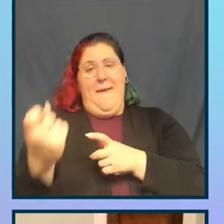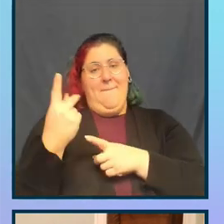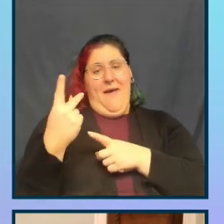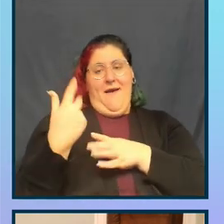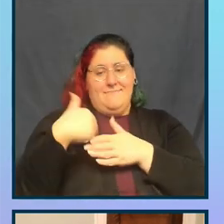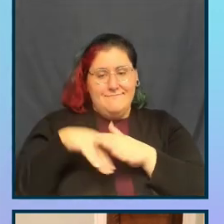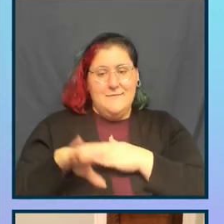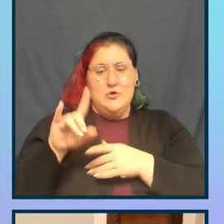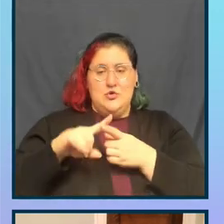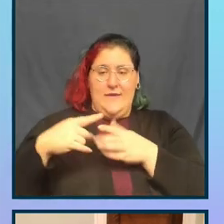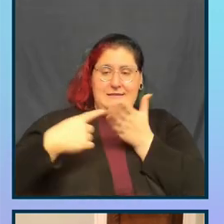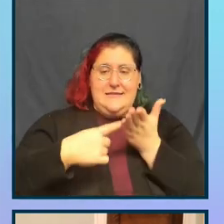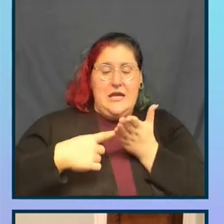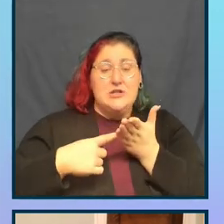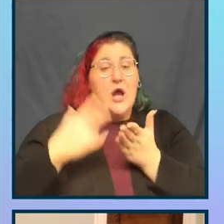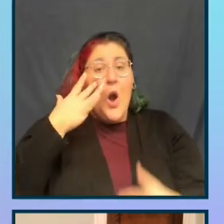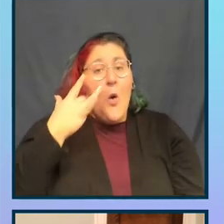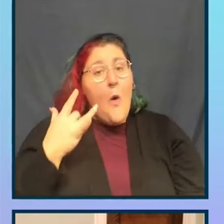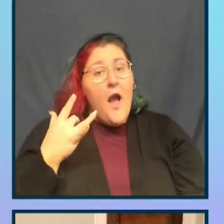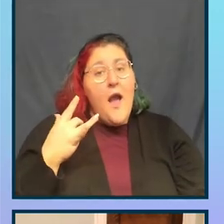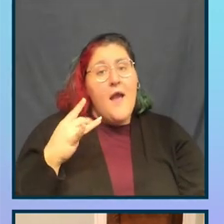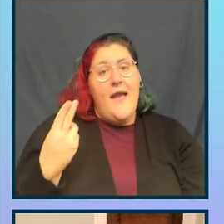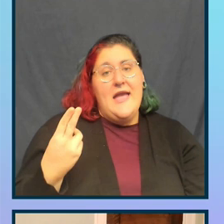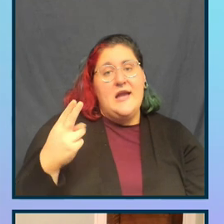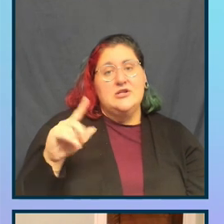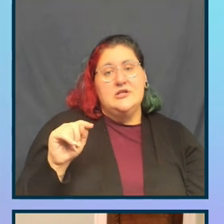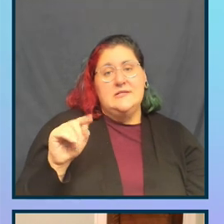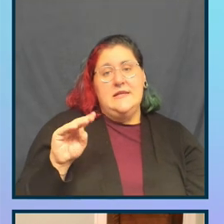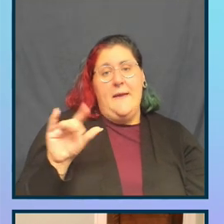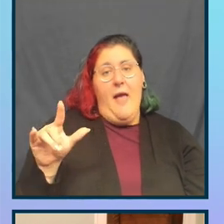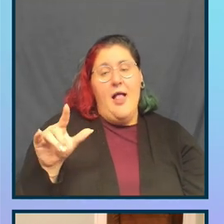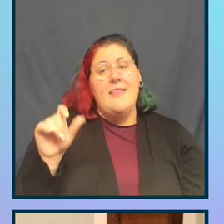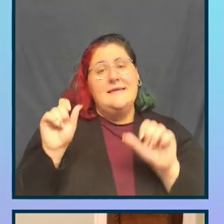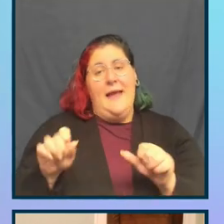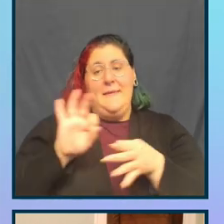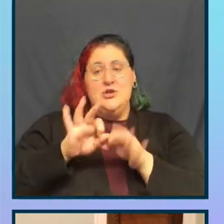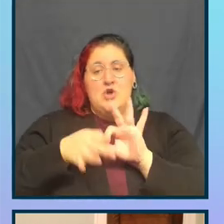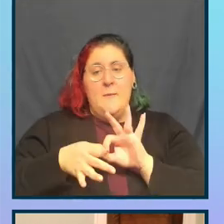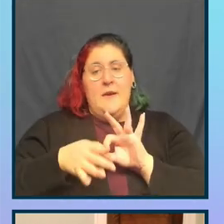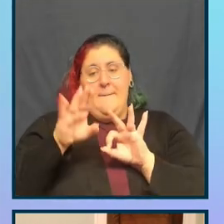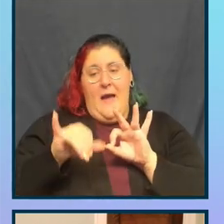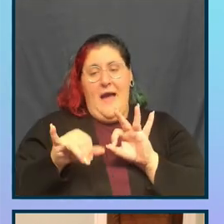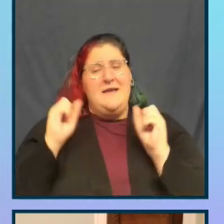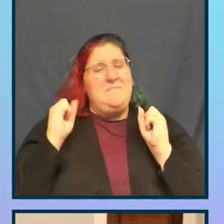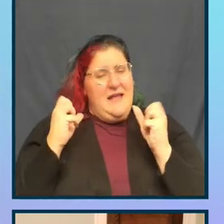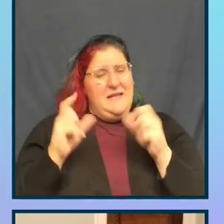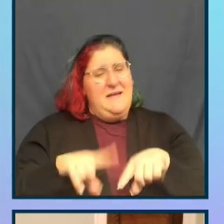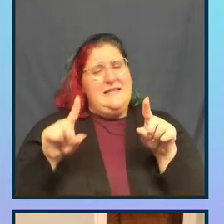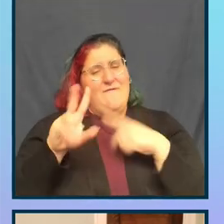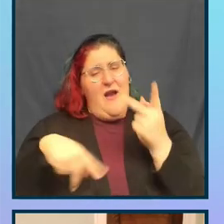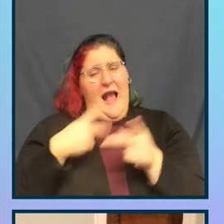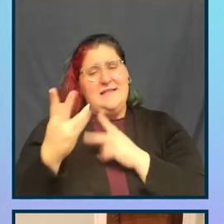needs to be interpreted by a wide variety of technologies and user agents in order to provide content